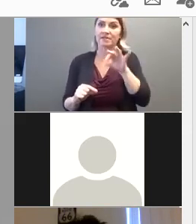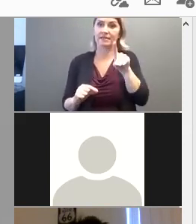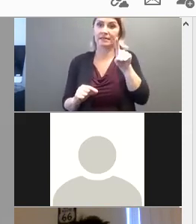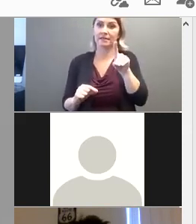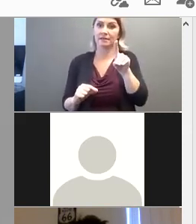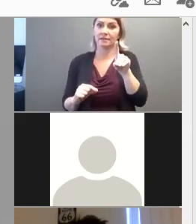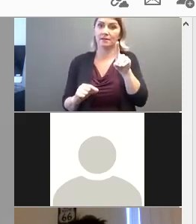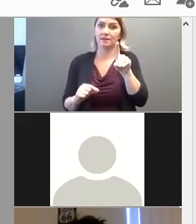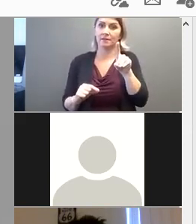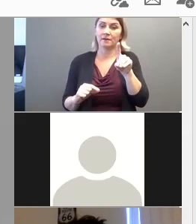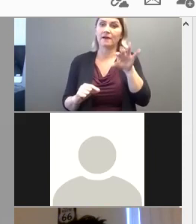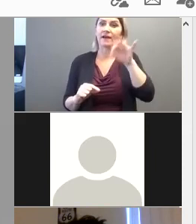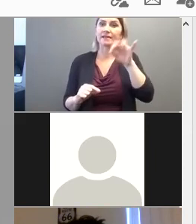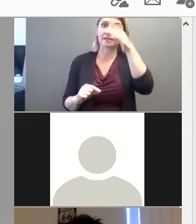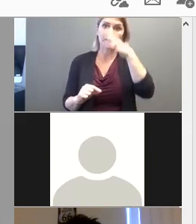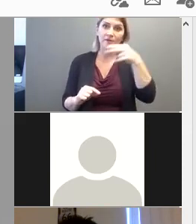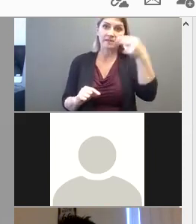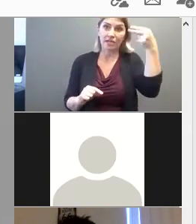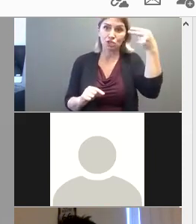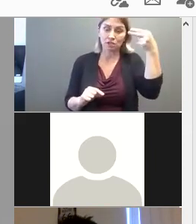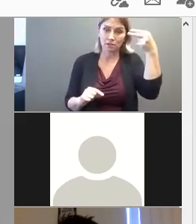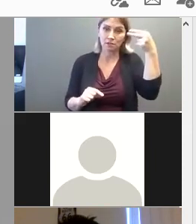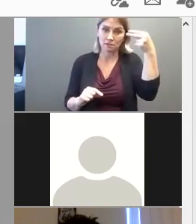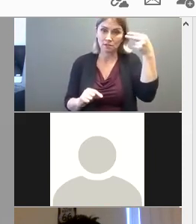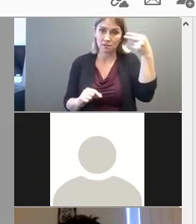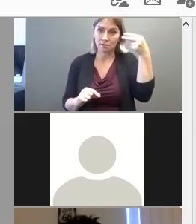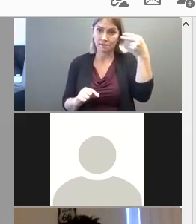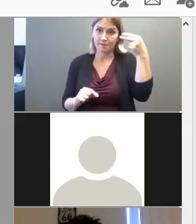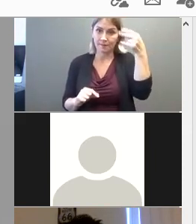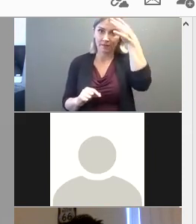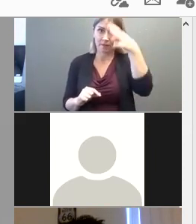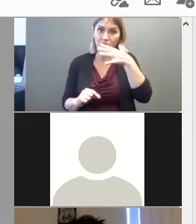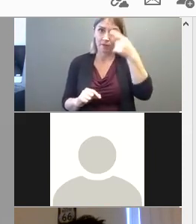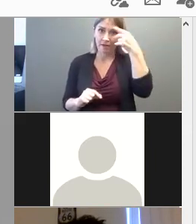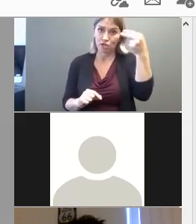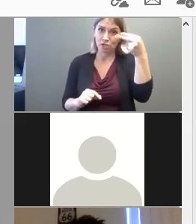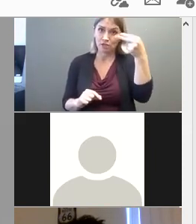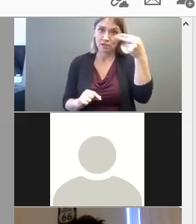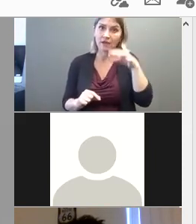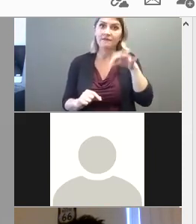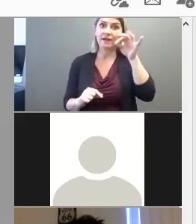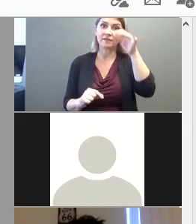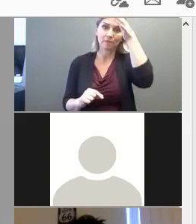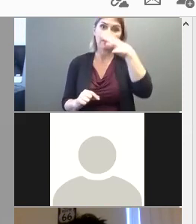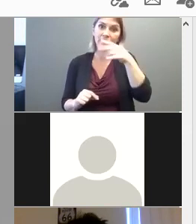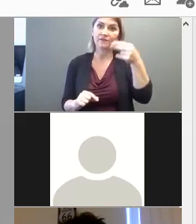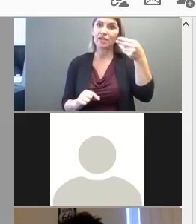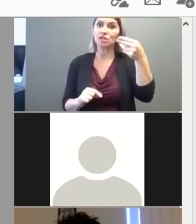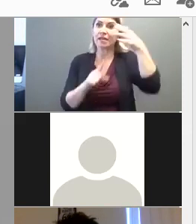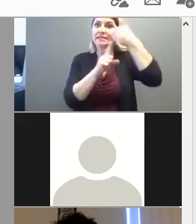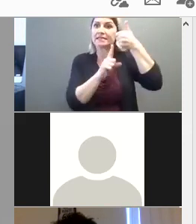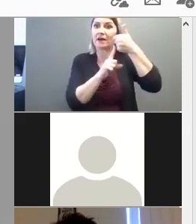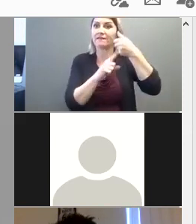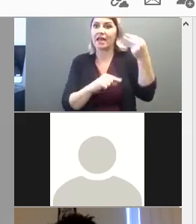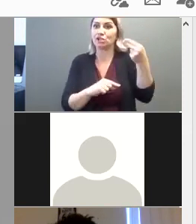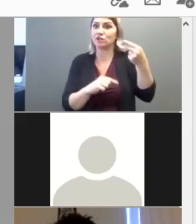D, finds that the parent is H, sets the parent to H, finds that the parent of H is itself H, it's